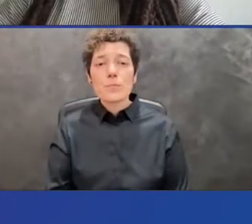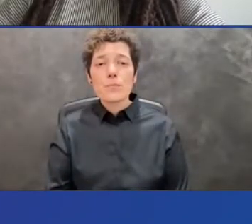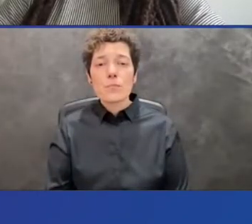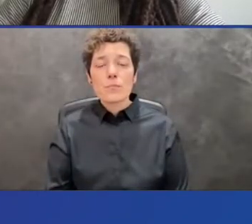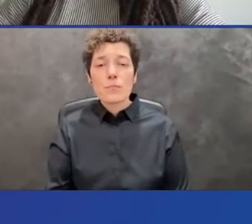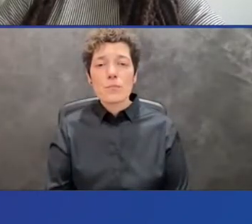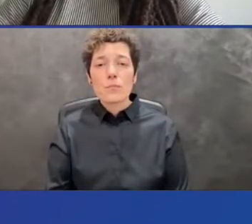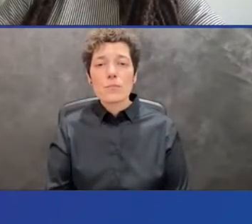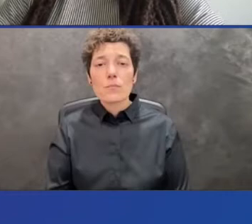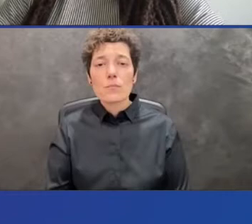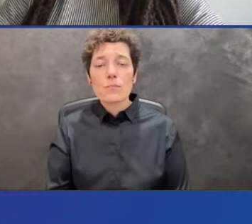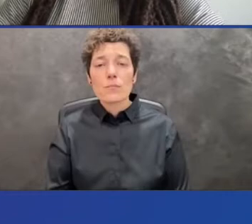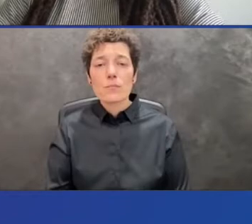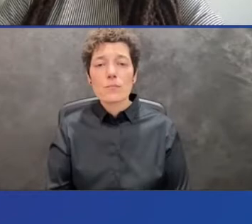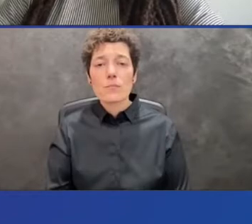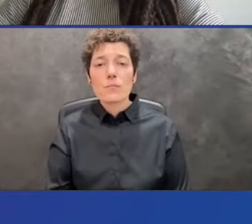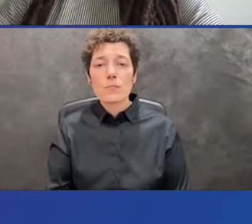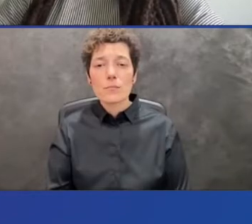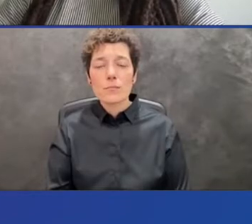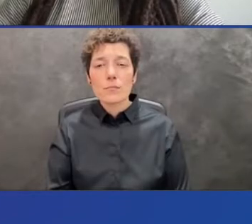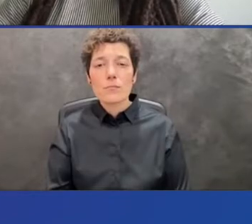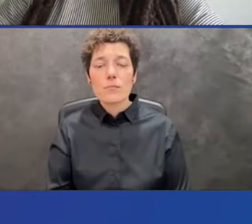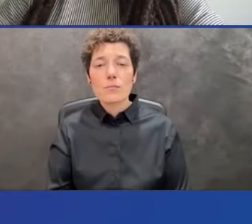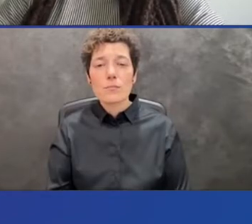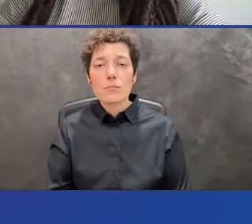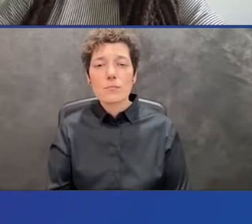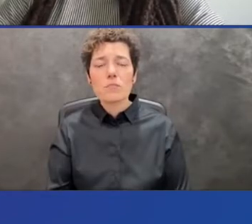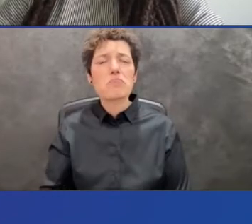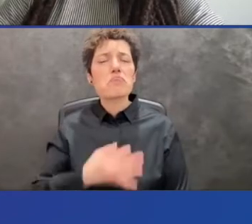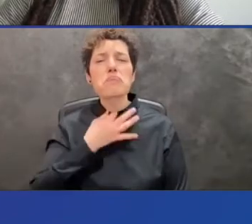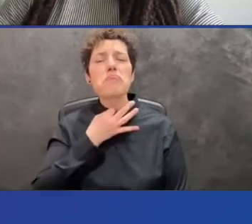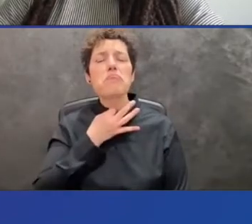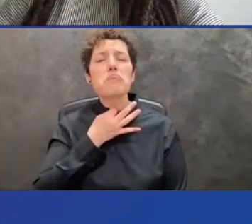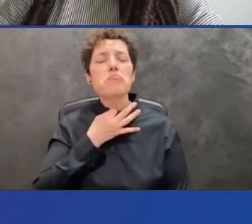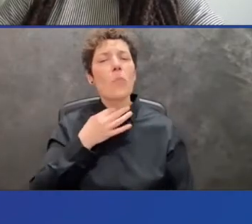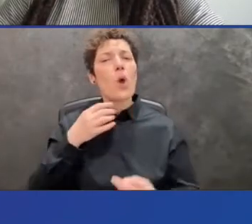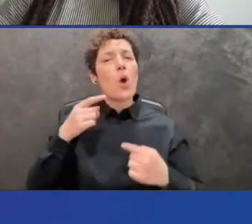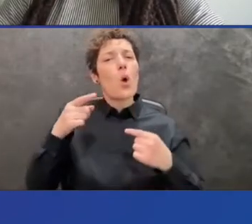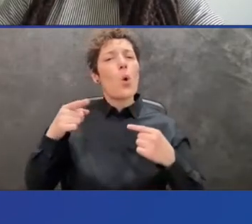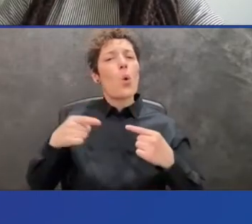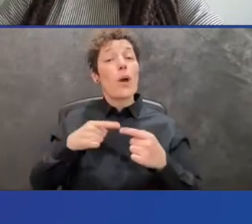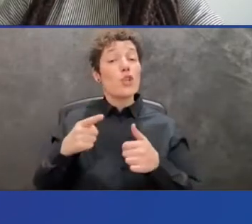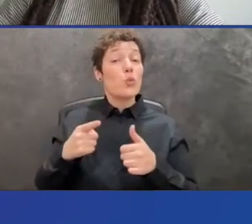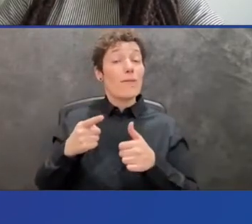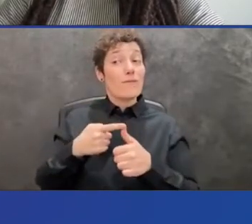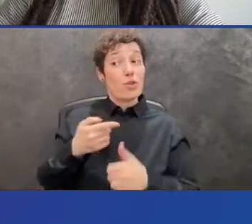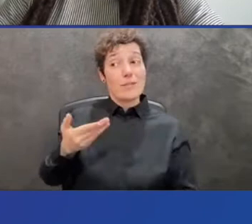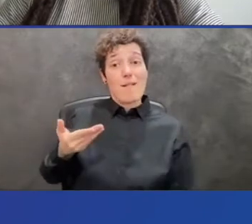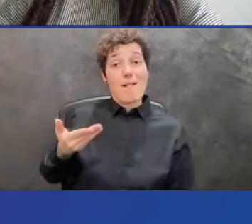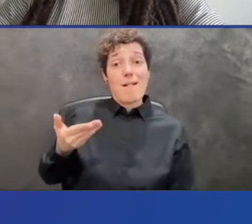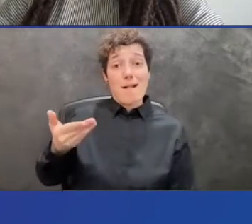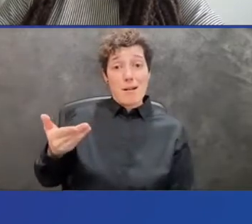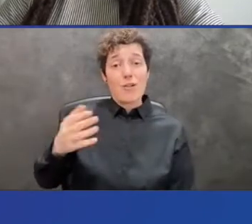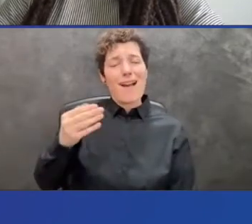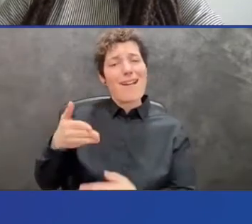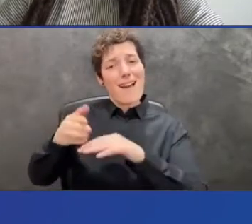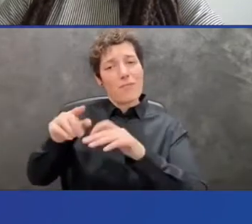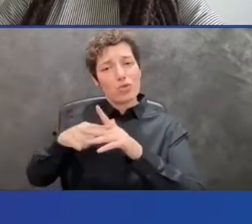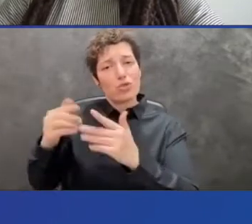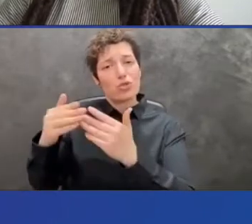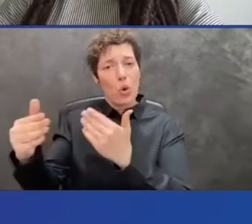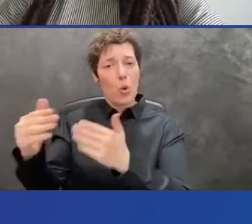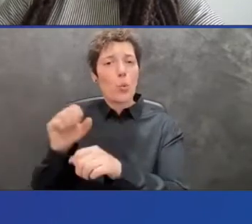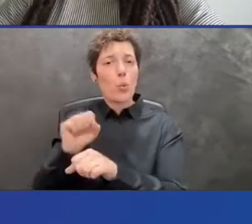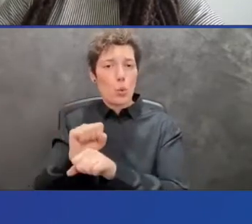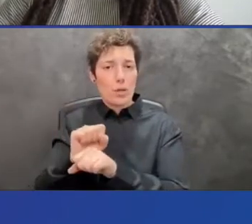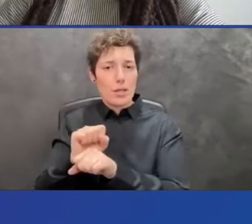When you were hired, and I guess after you started working, if you want to name the top like